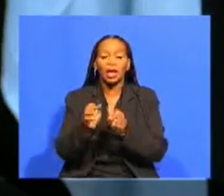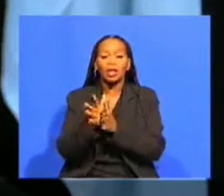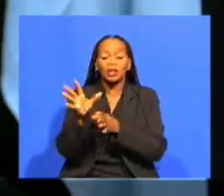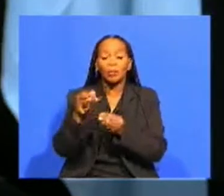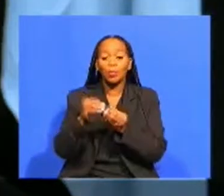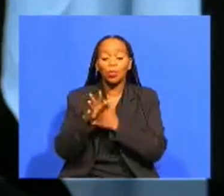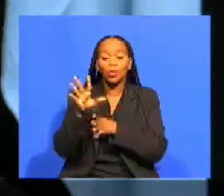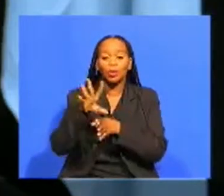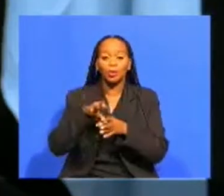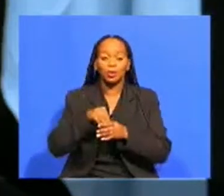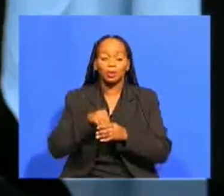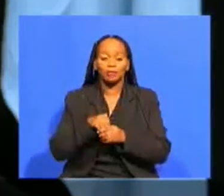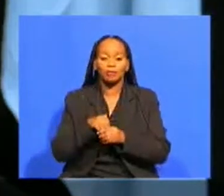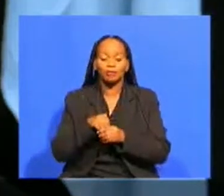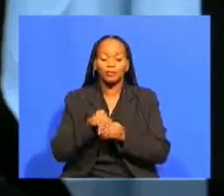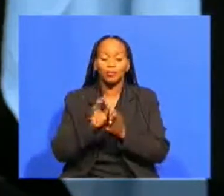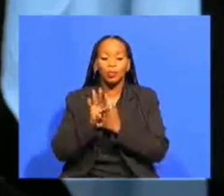inclusive